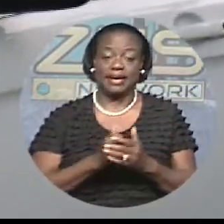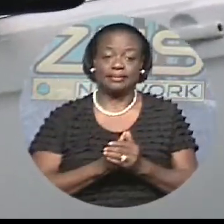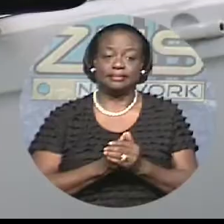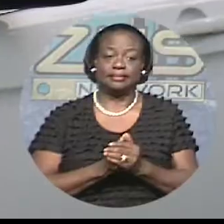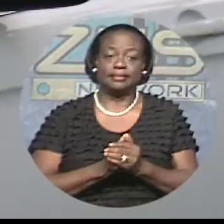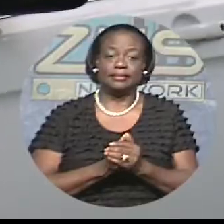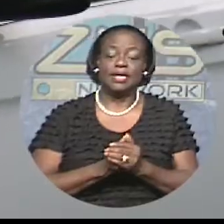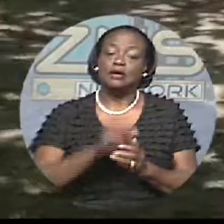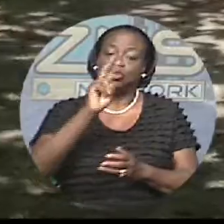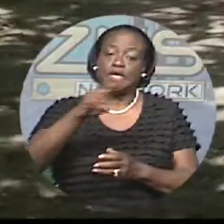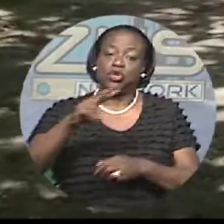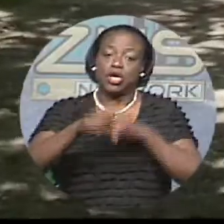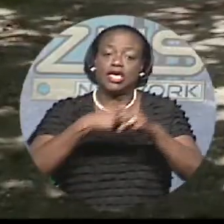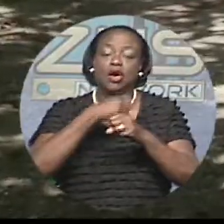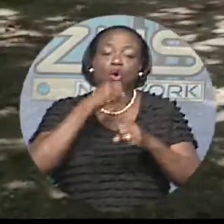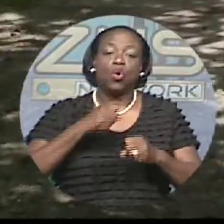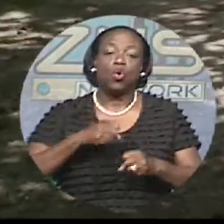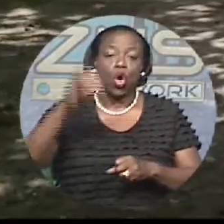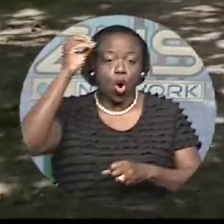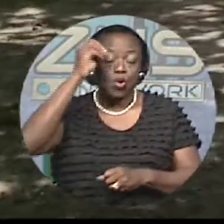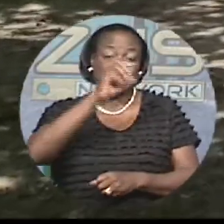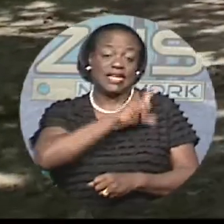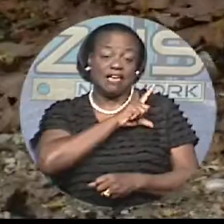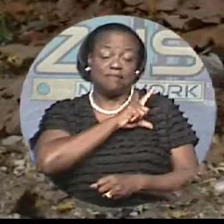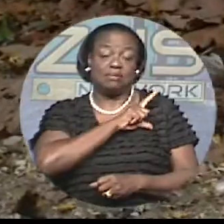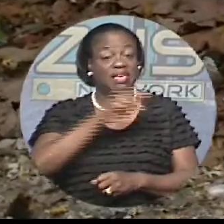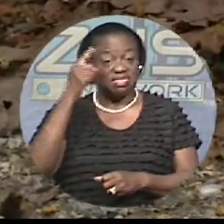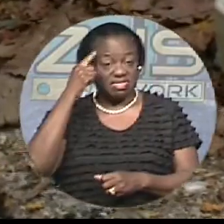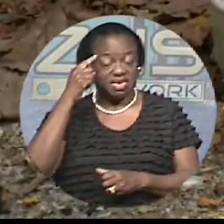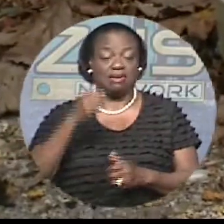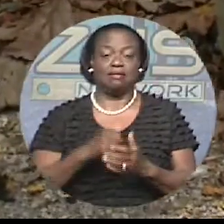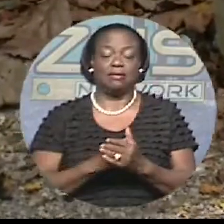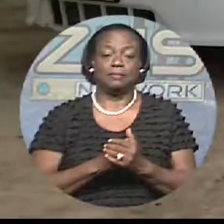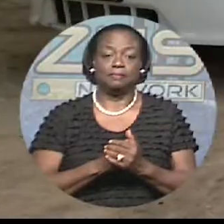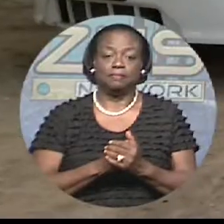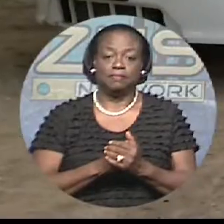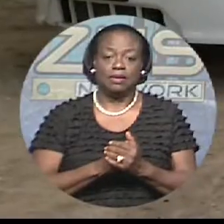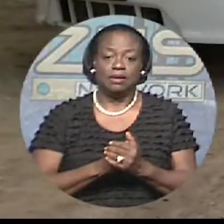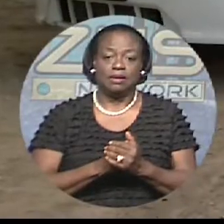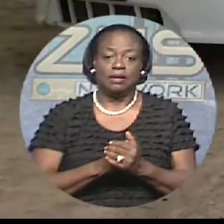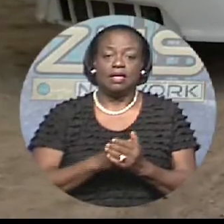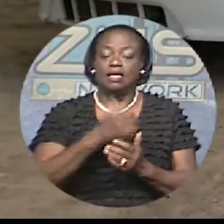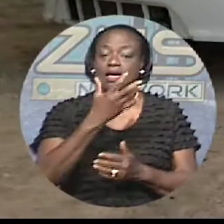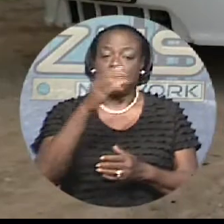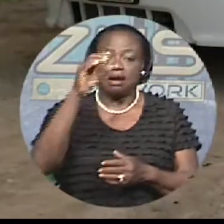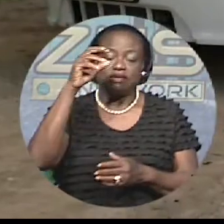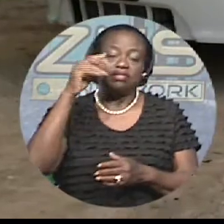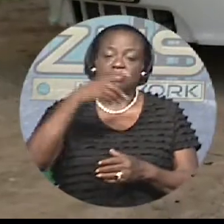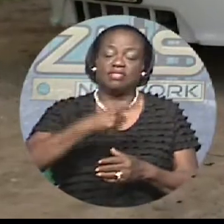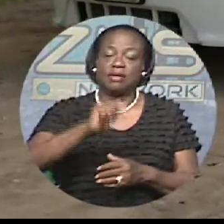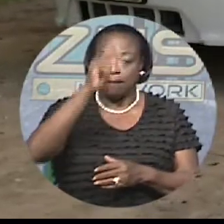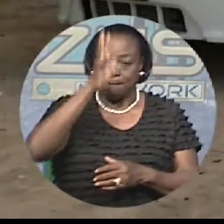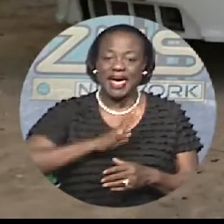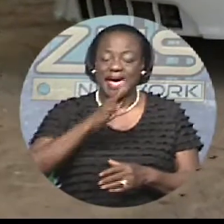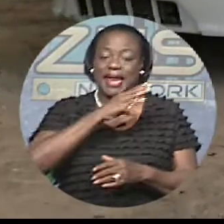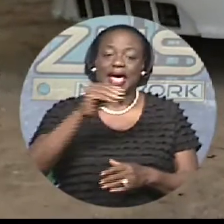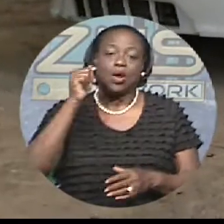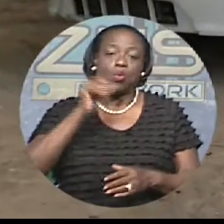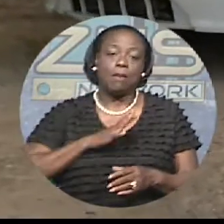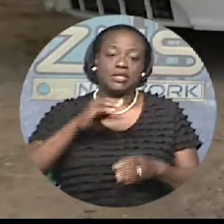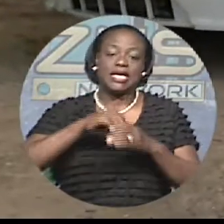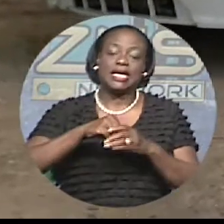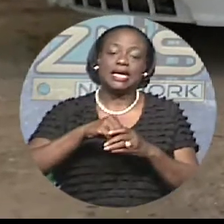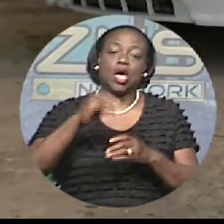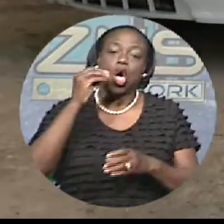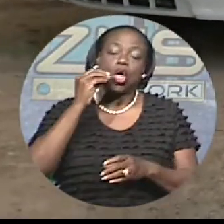understands him to be 22-year-old Otis Lightbourne. Police say that the victim and a woman were in a home on Meadow Street when two men forced their way into